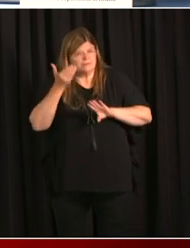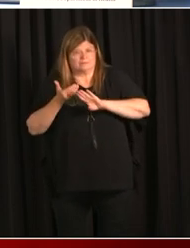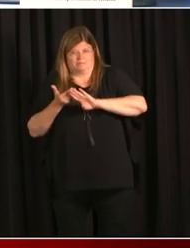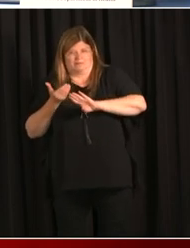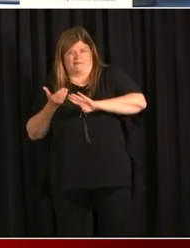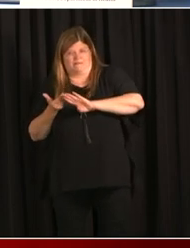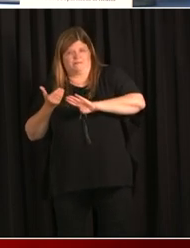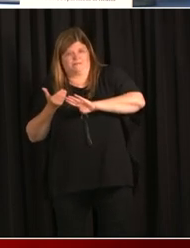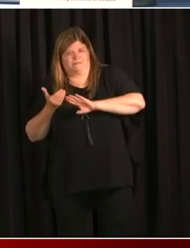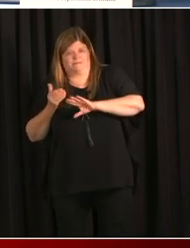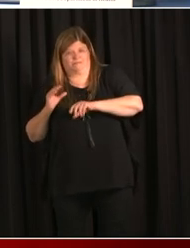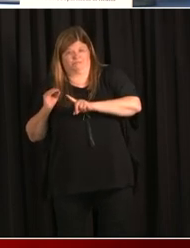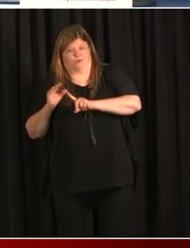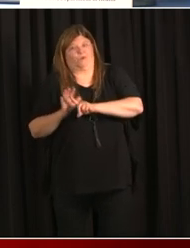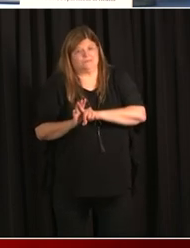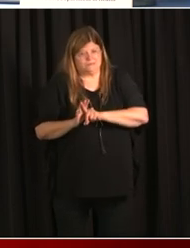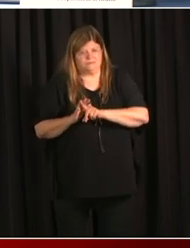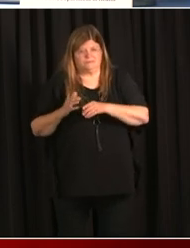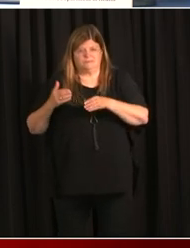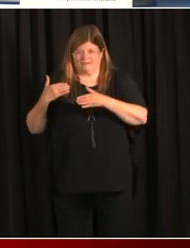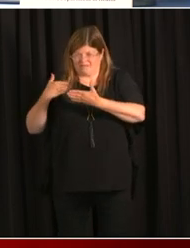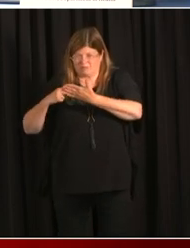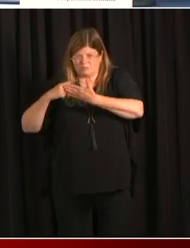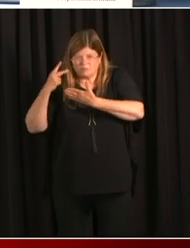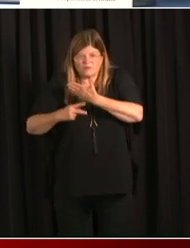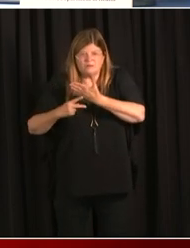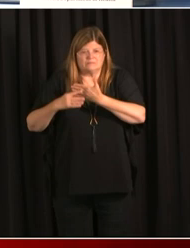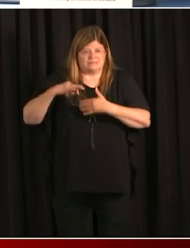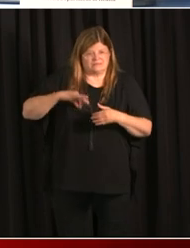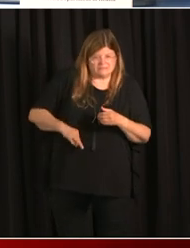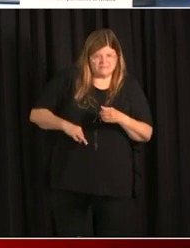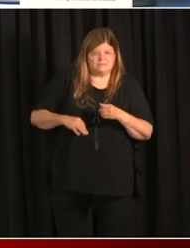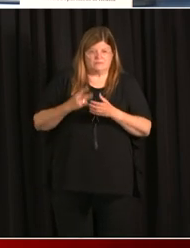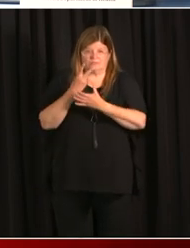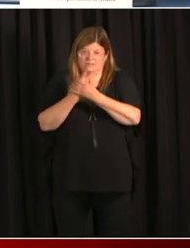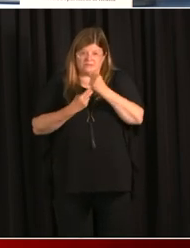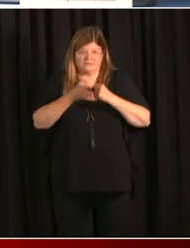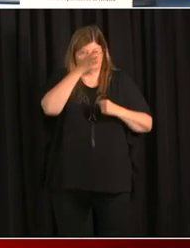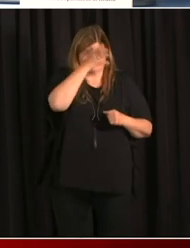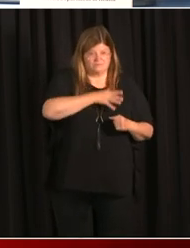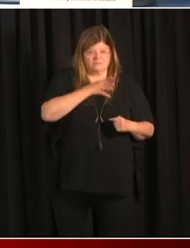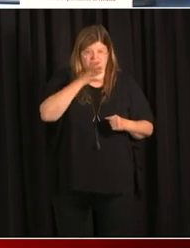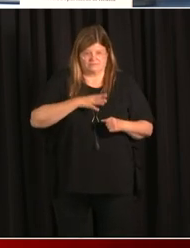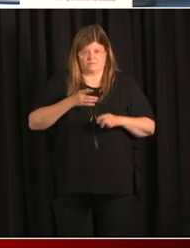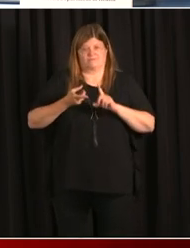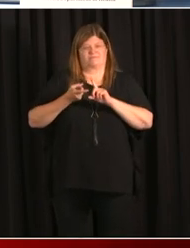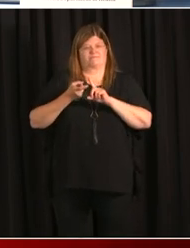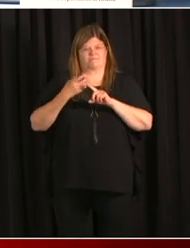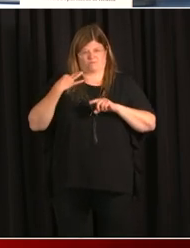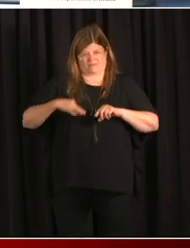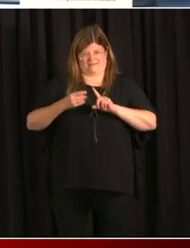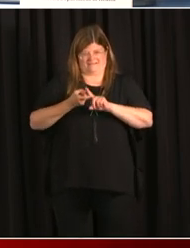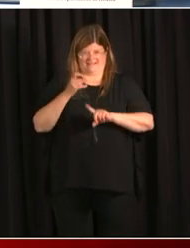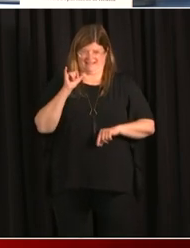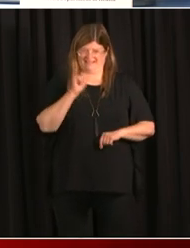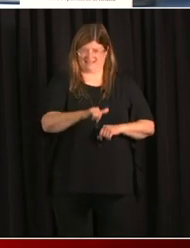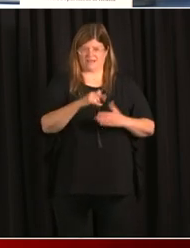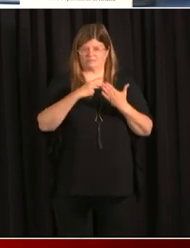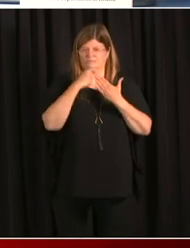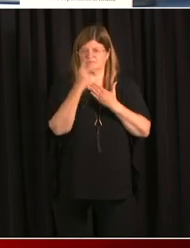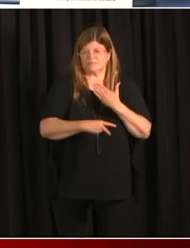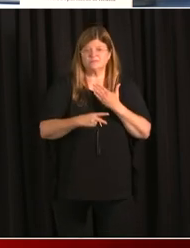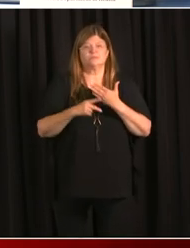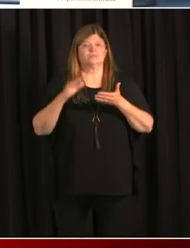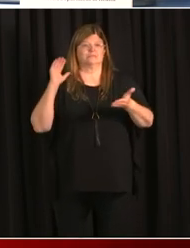pre-exposure prophylaxis programs, which are for both men and women in the district, to be able to further reduce